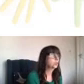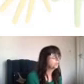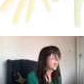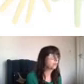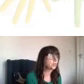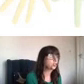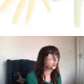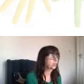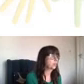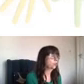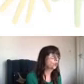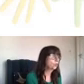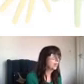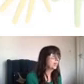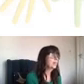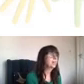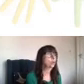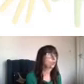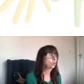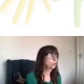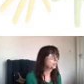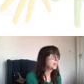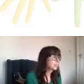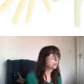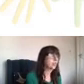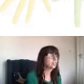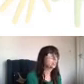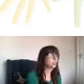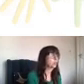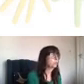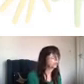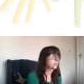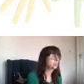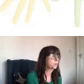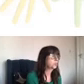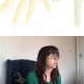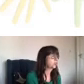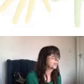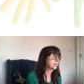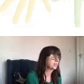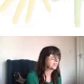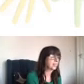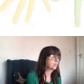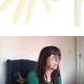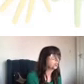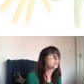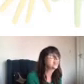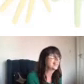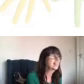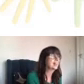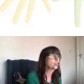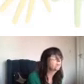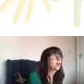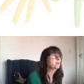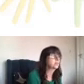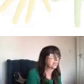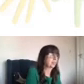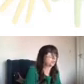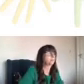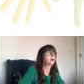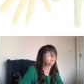based. You communicate with each other orally. You listen to radio, you listen to each other, you listen to the television,